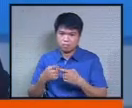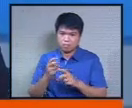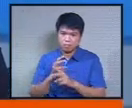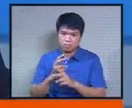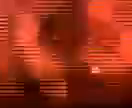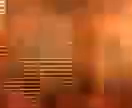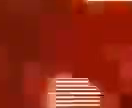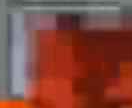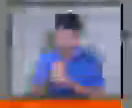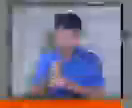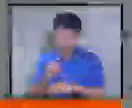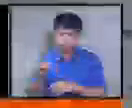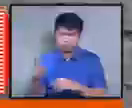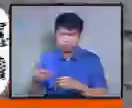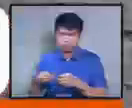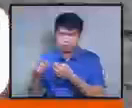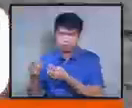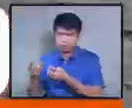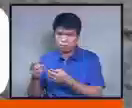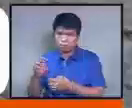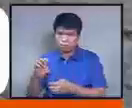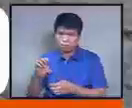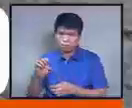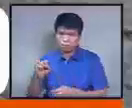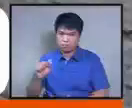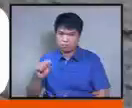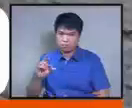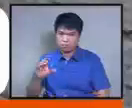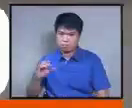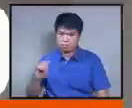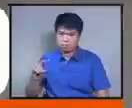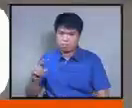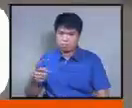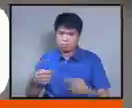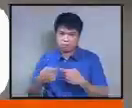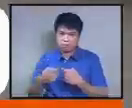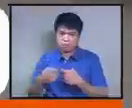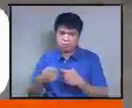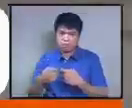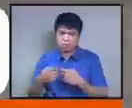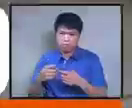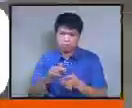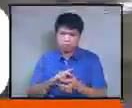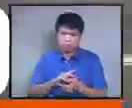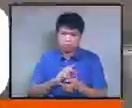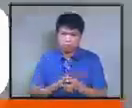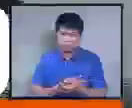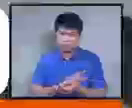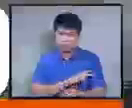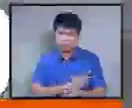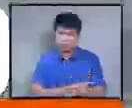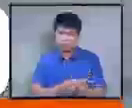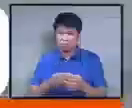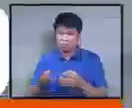unibersidad. Isusupply ng Meralco ang E-Sakay o electric powered vans na magsisilbing school service ng mga estudyante